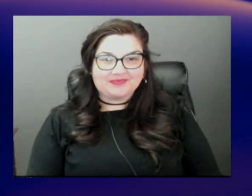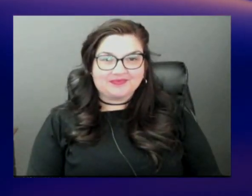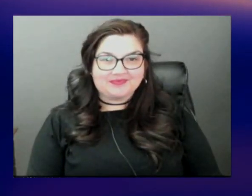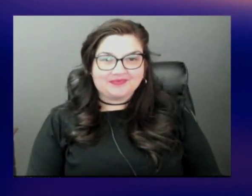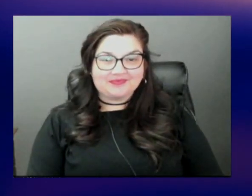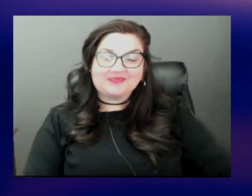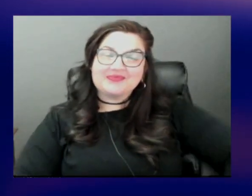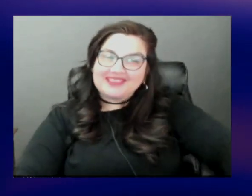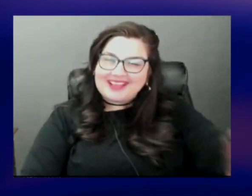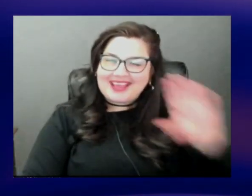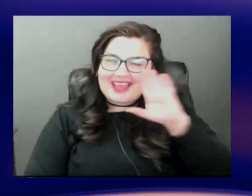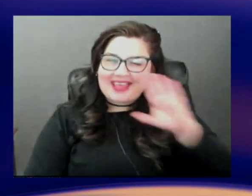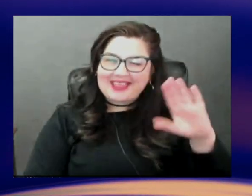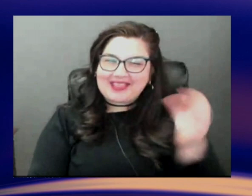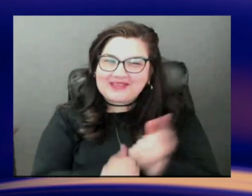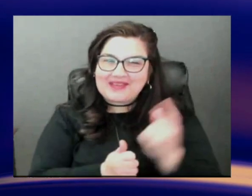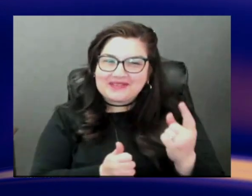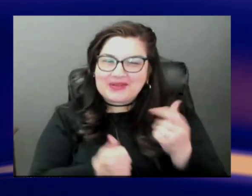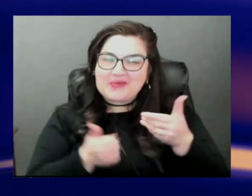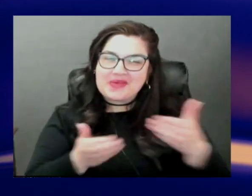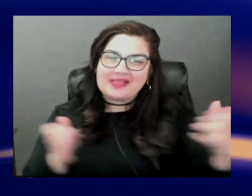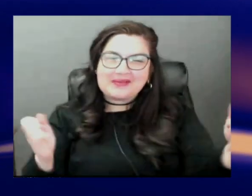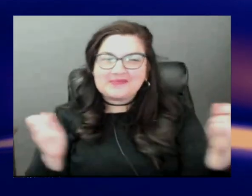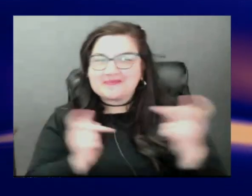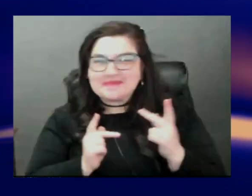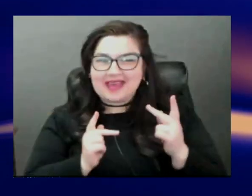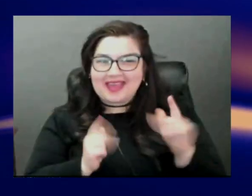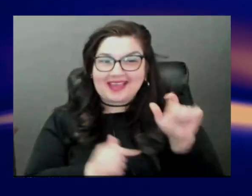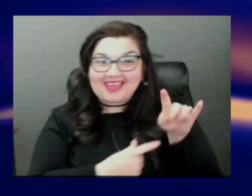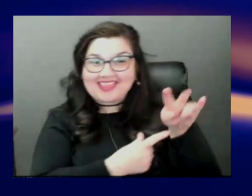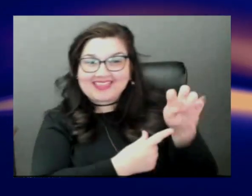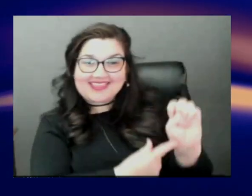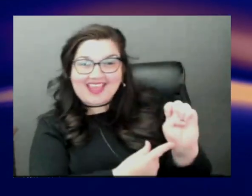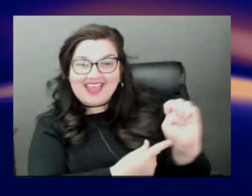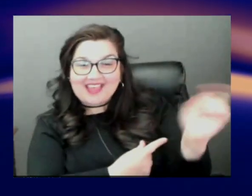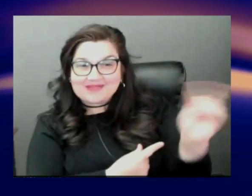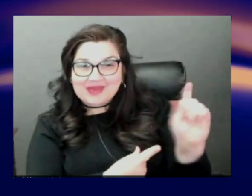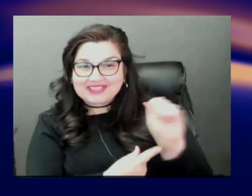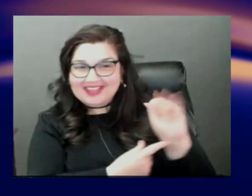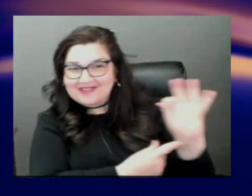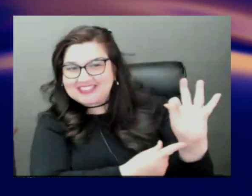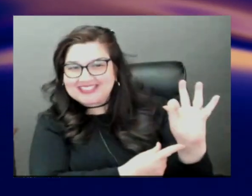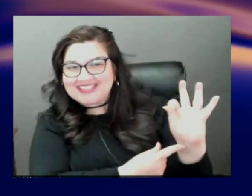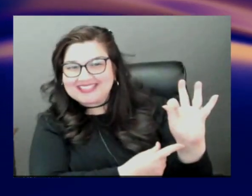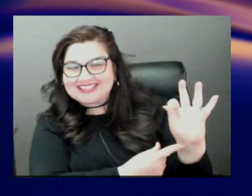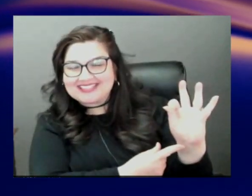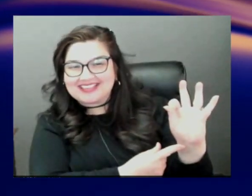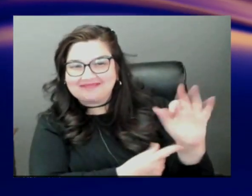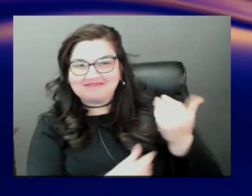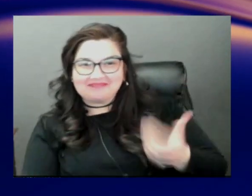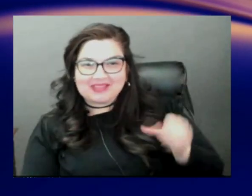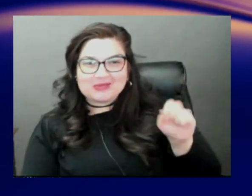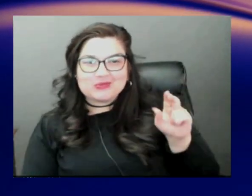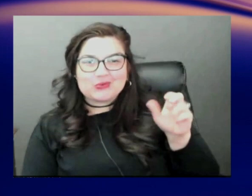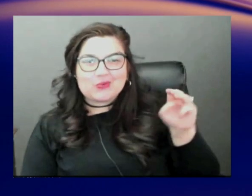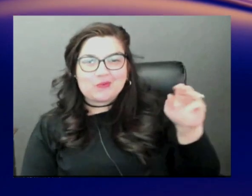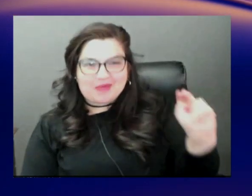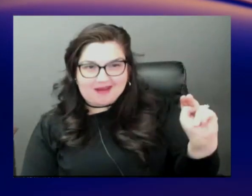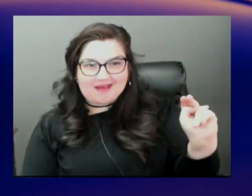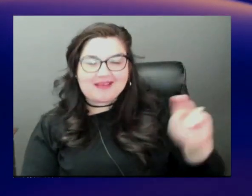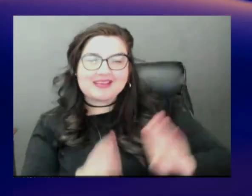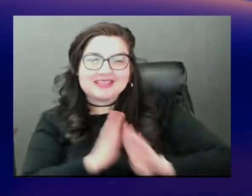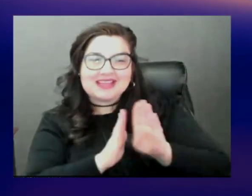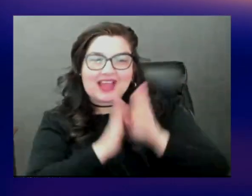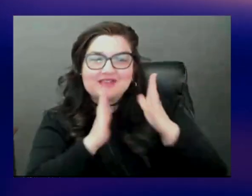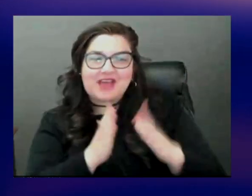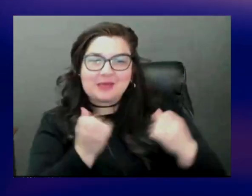Hello, everyone. Welcome back. We are coming to you live from San Francisco, and I'm Suman Devnath. I'm a developer advocate with the